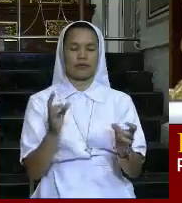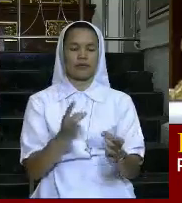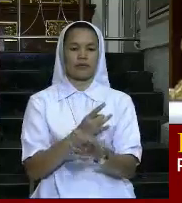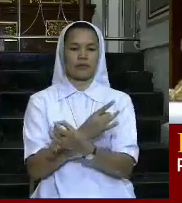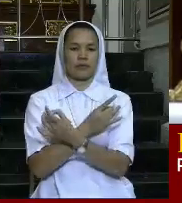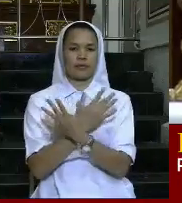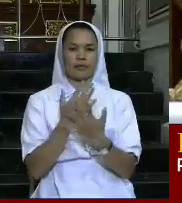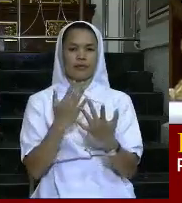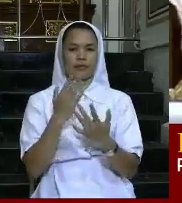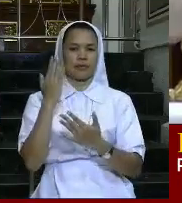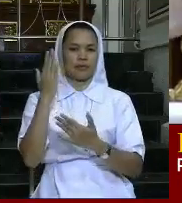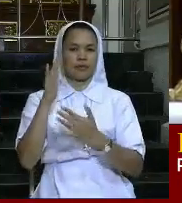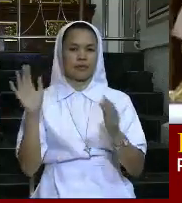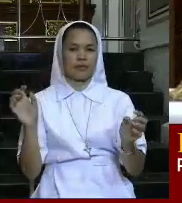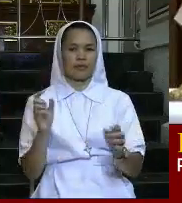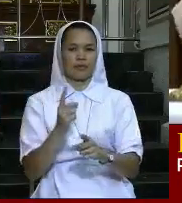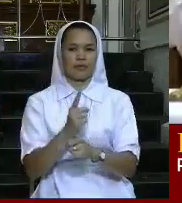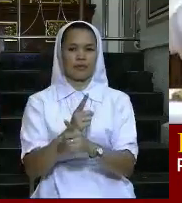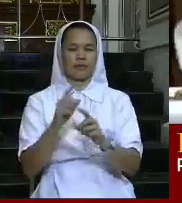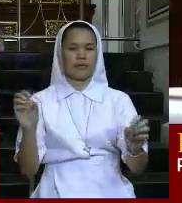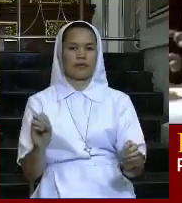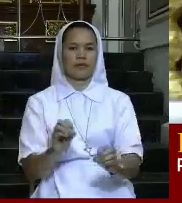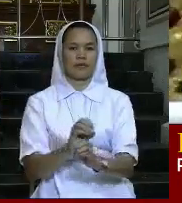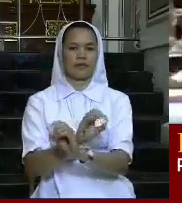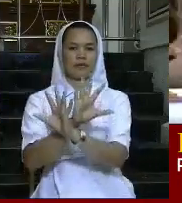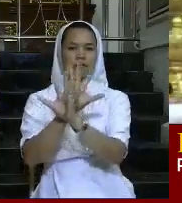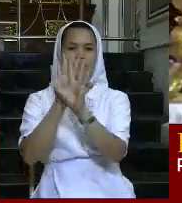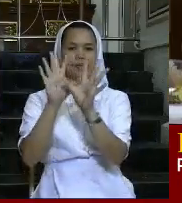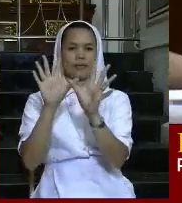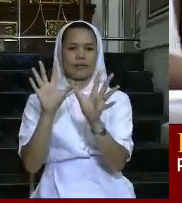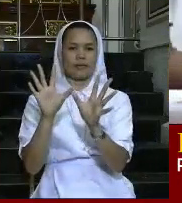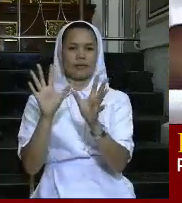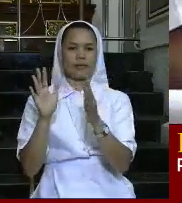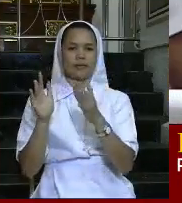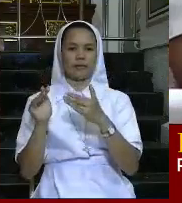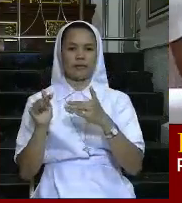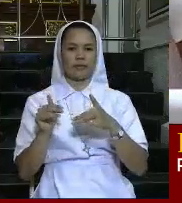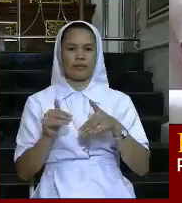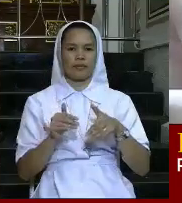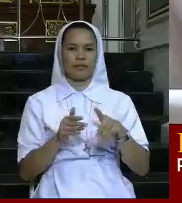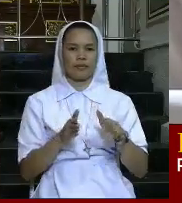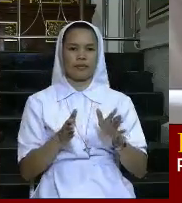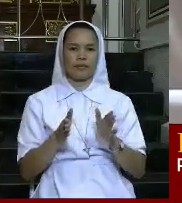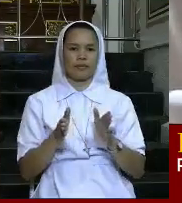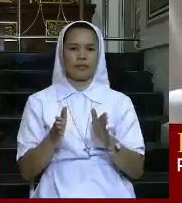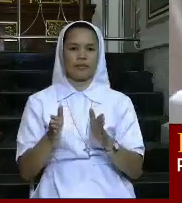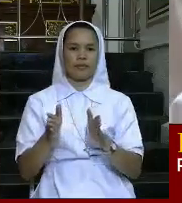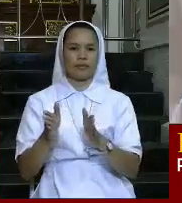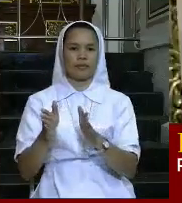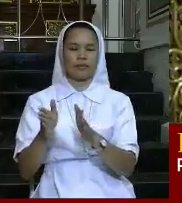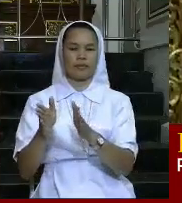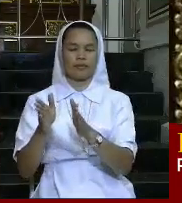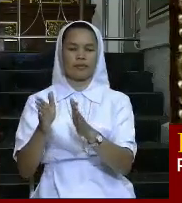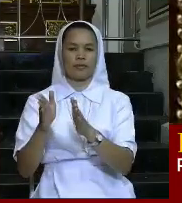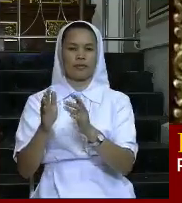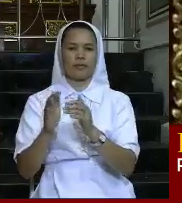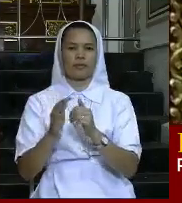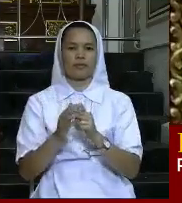pain. You're the truth, the light, and the way.